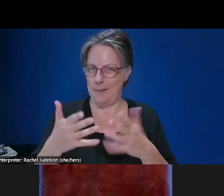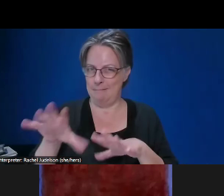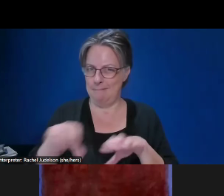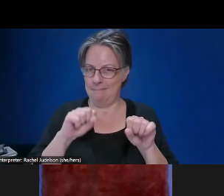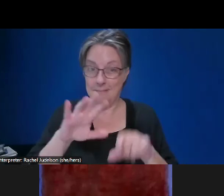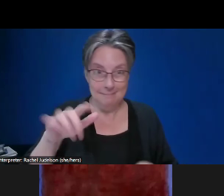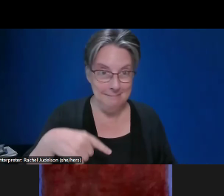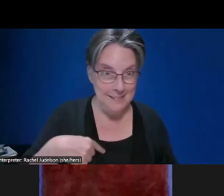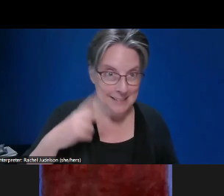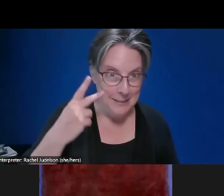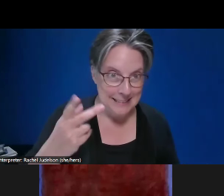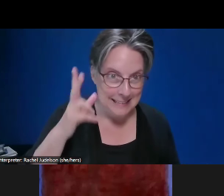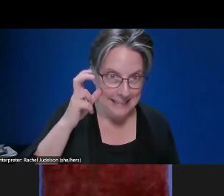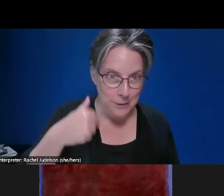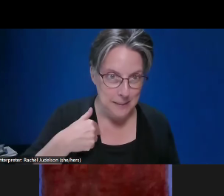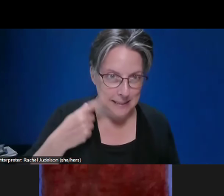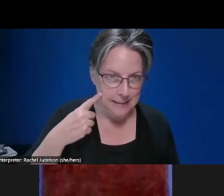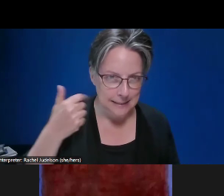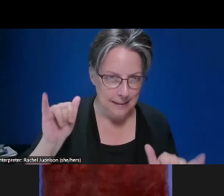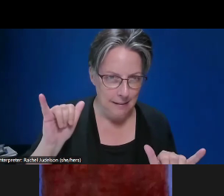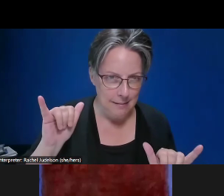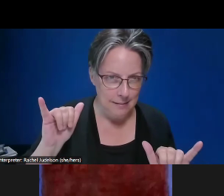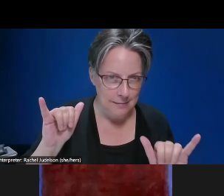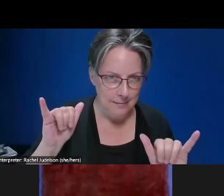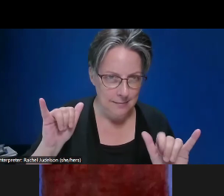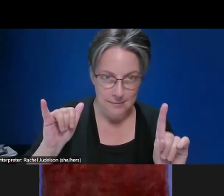Can everybody still hear me?